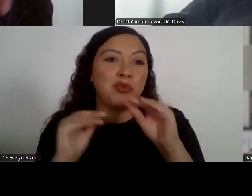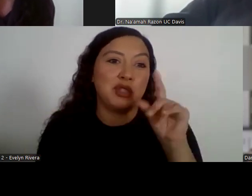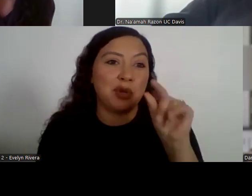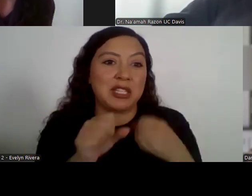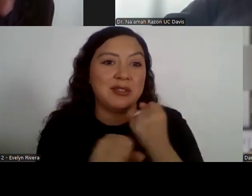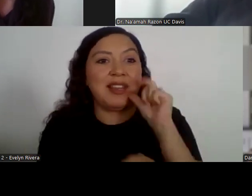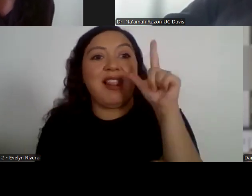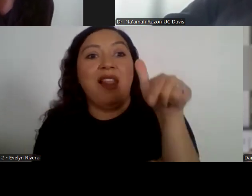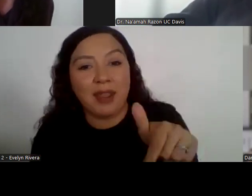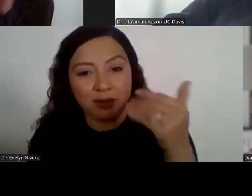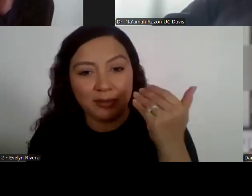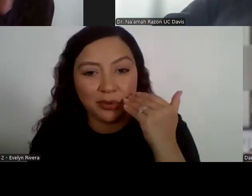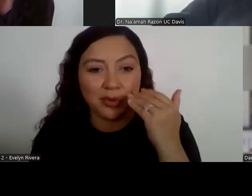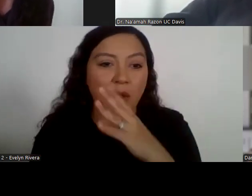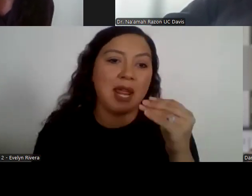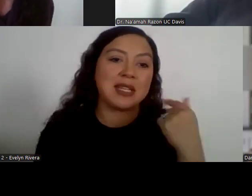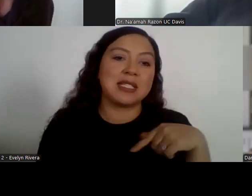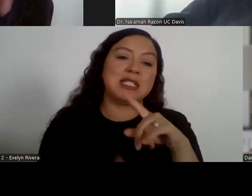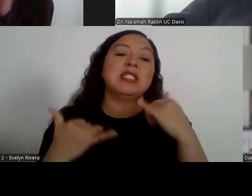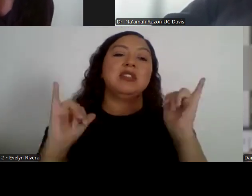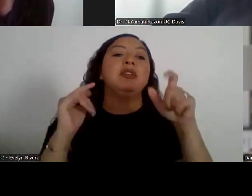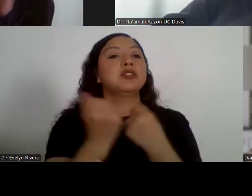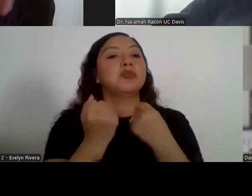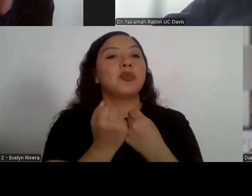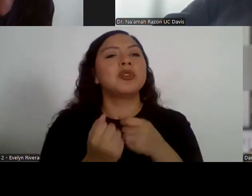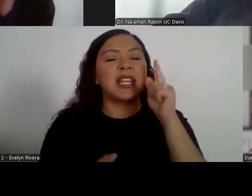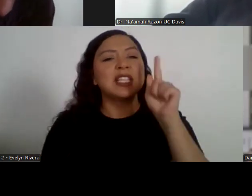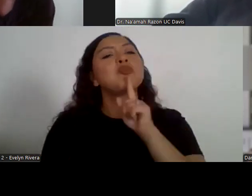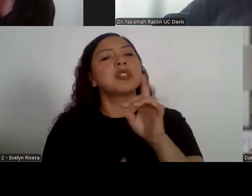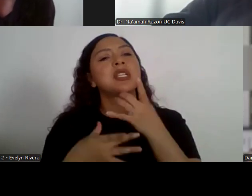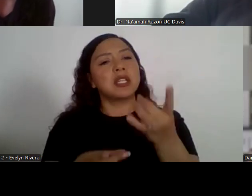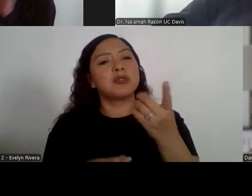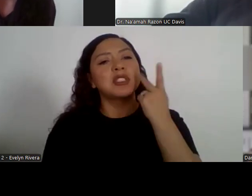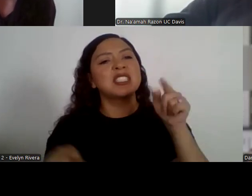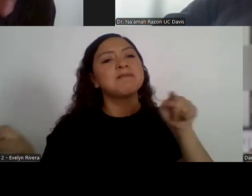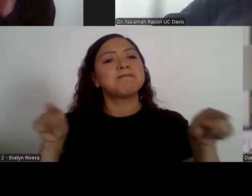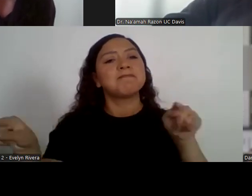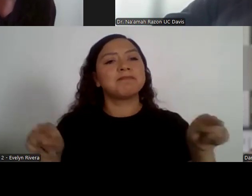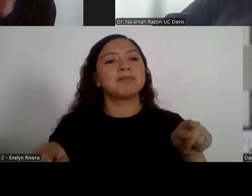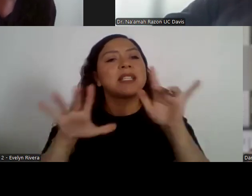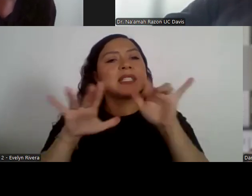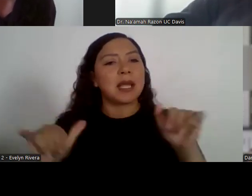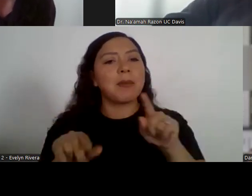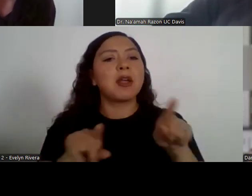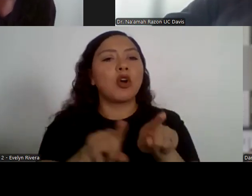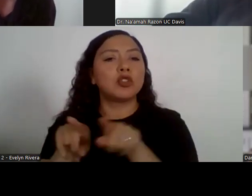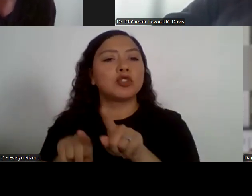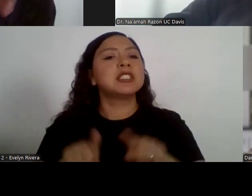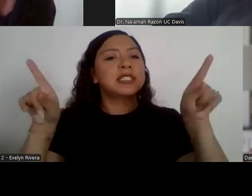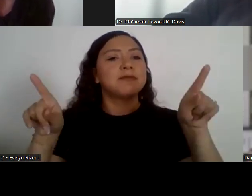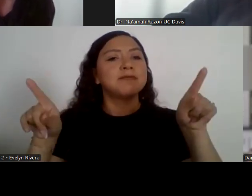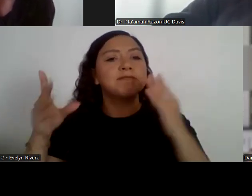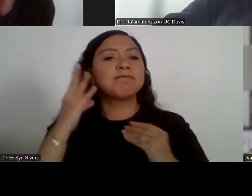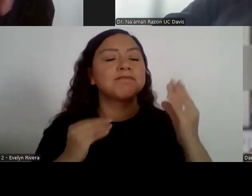later as a source of support. So I think it'll be really interesting to see kind of both the differences and similarities, and then